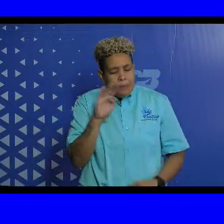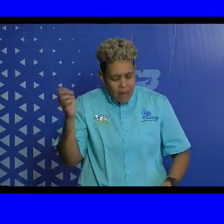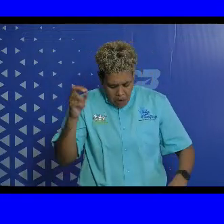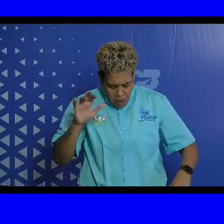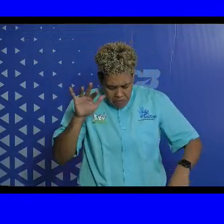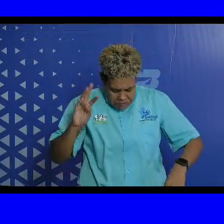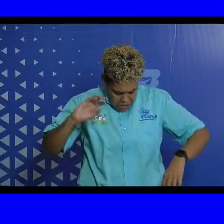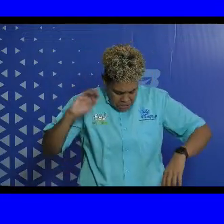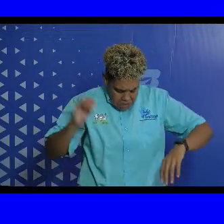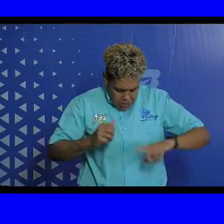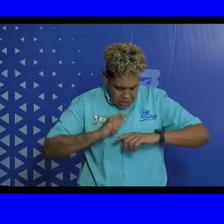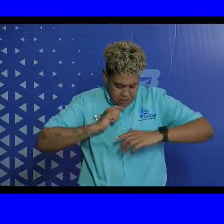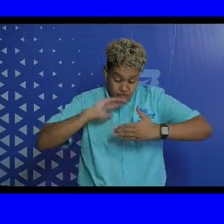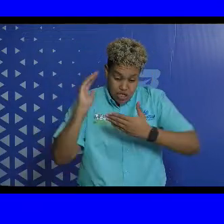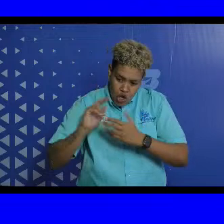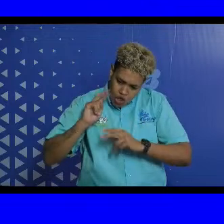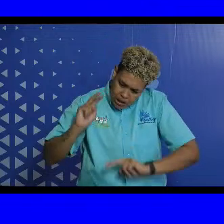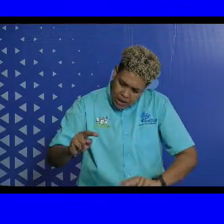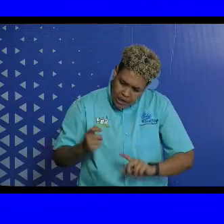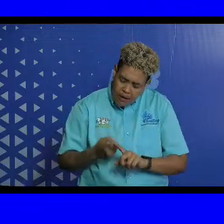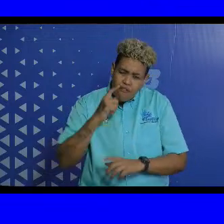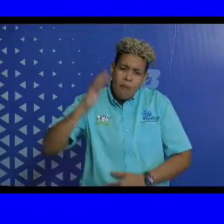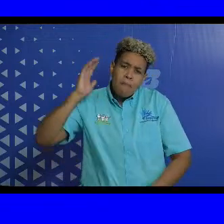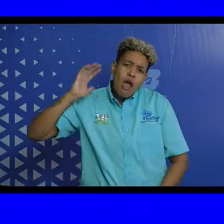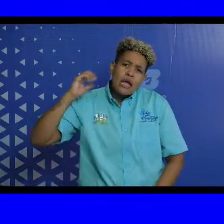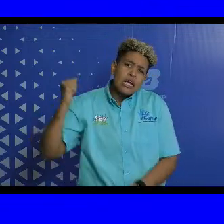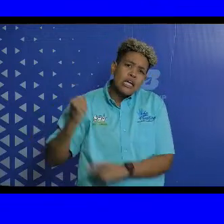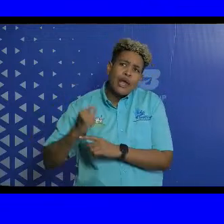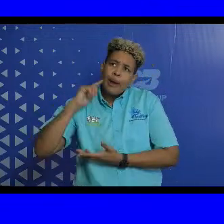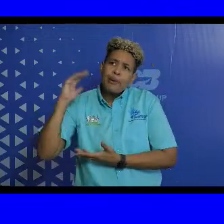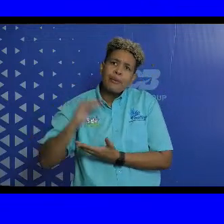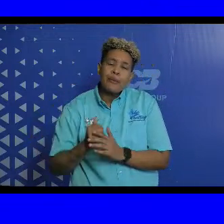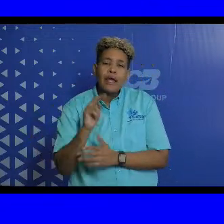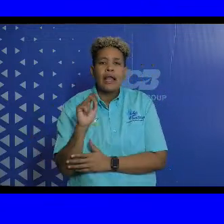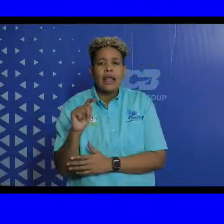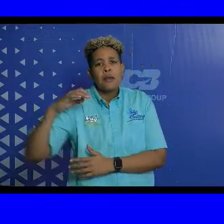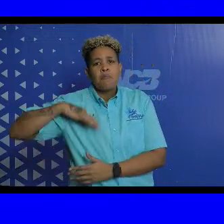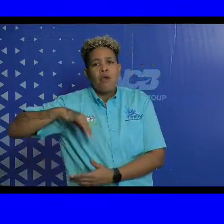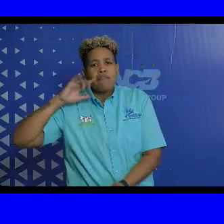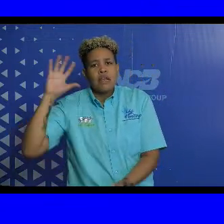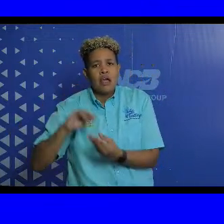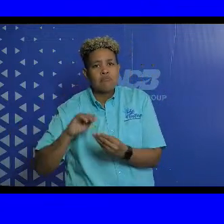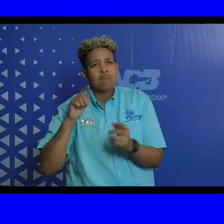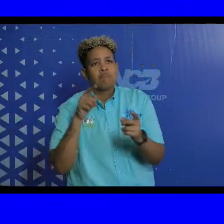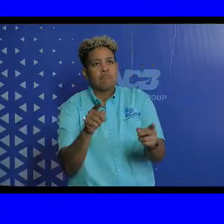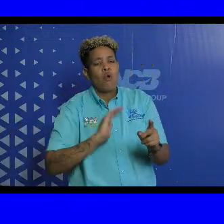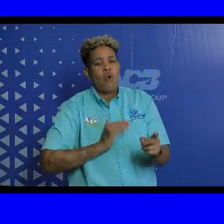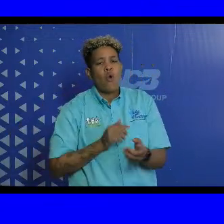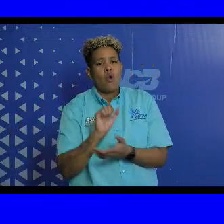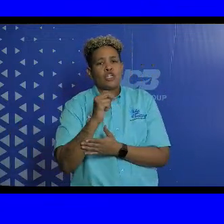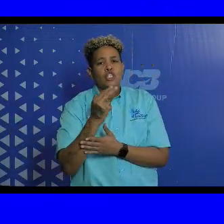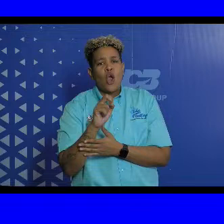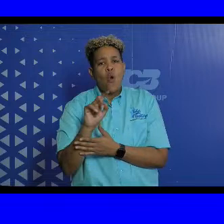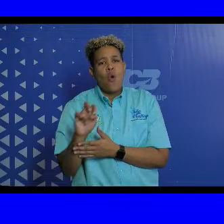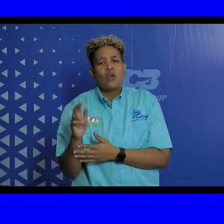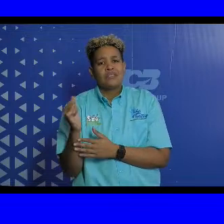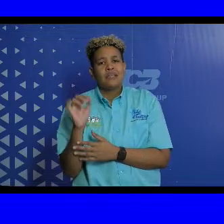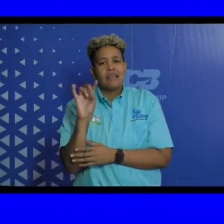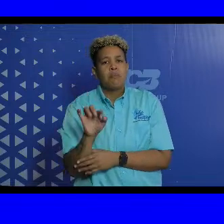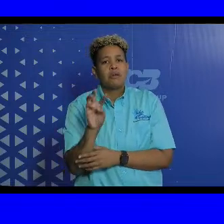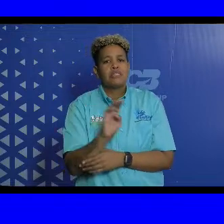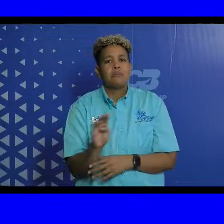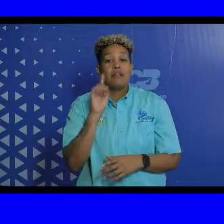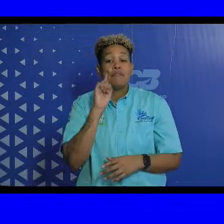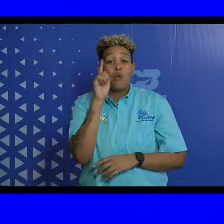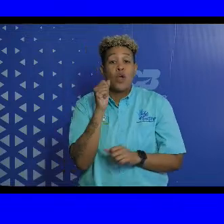or 56% reduction from the prior year. Net profit attributable to our shareholders was 7.6 billion for